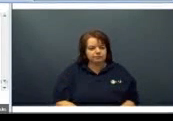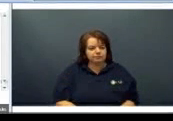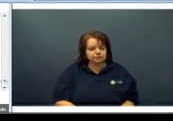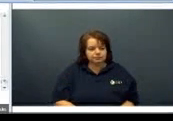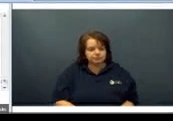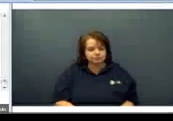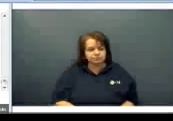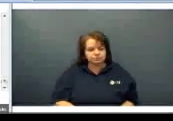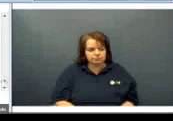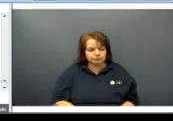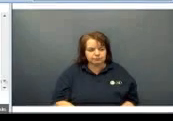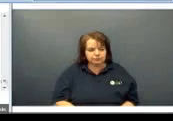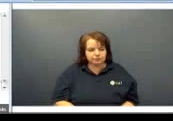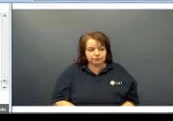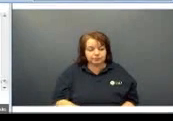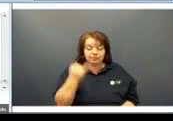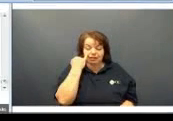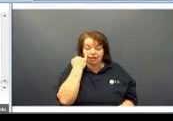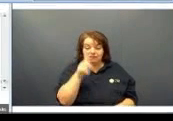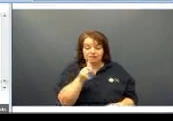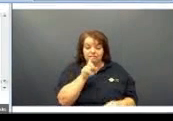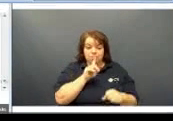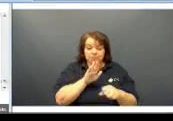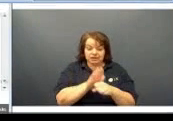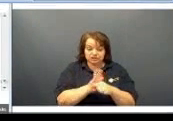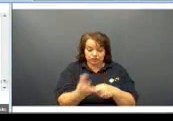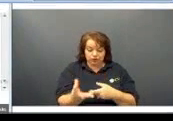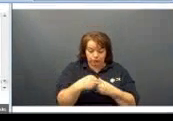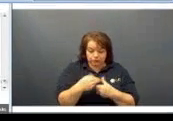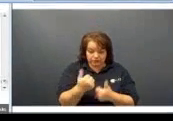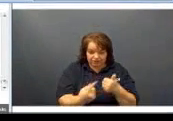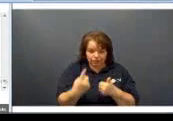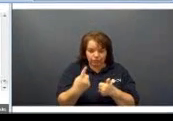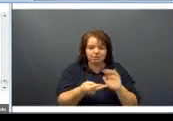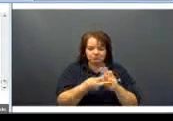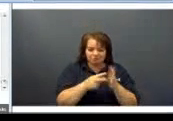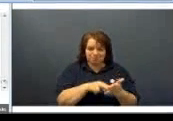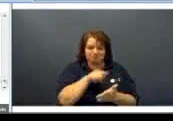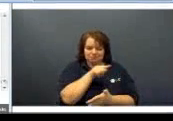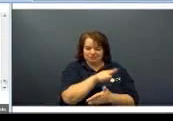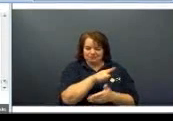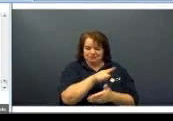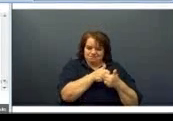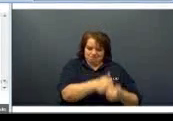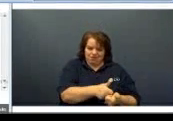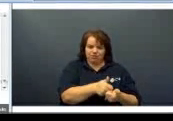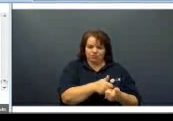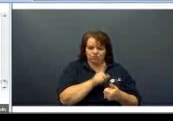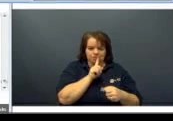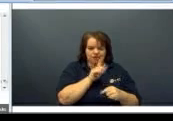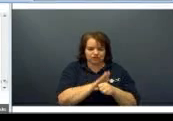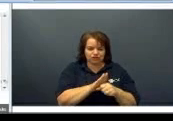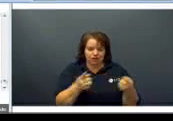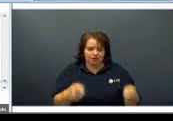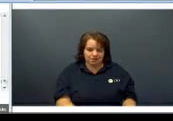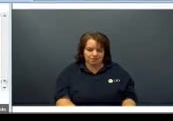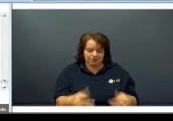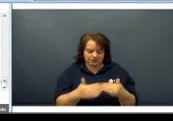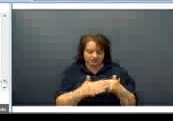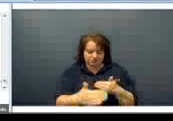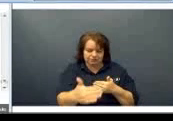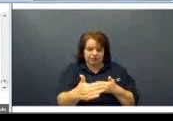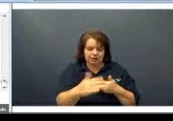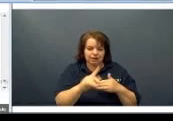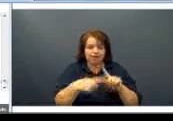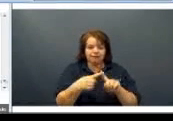So if, in fact, we have to make sure that it's inclusive for everyone, the standard will be there to make sure that that